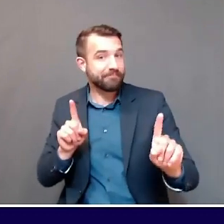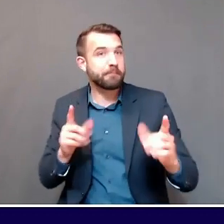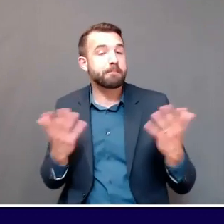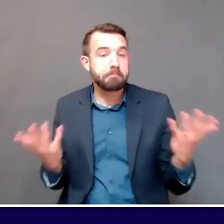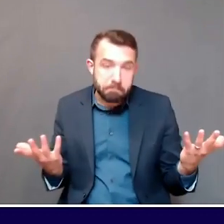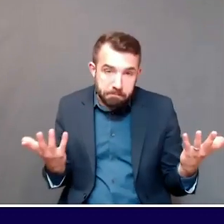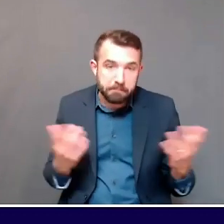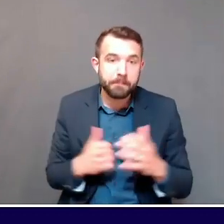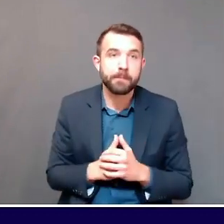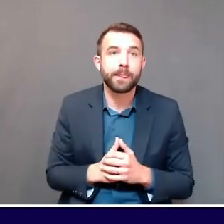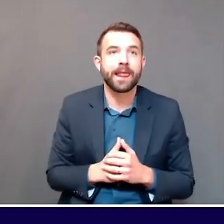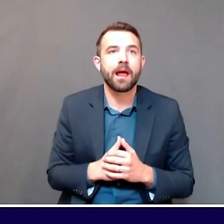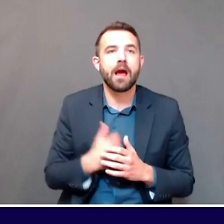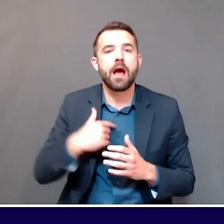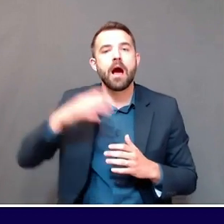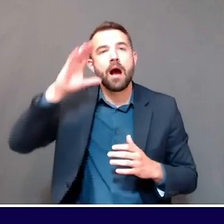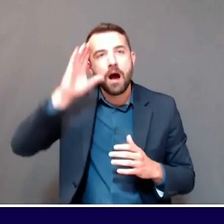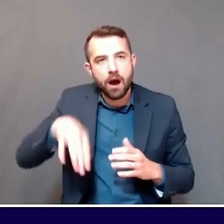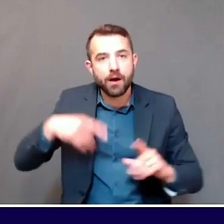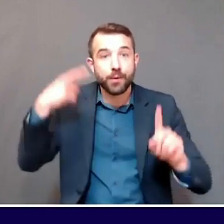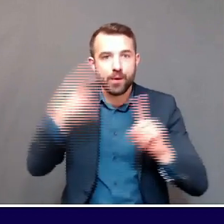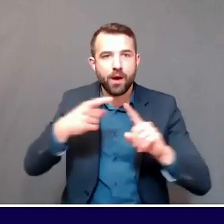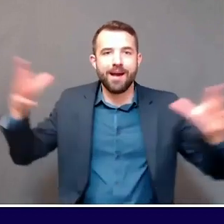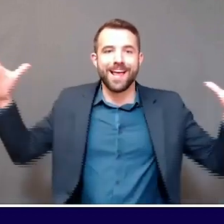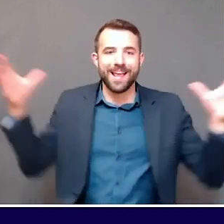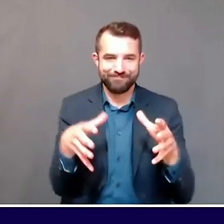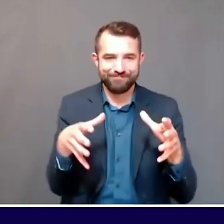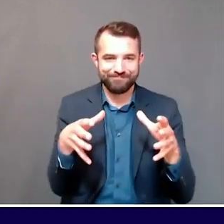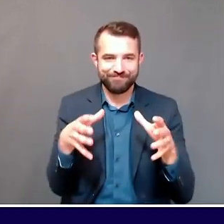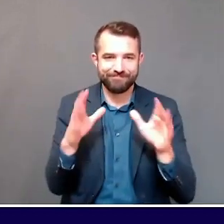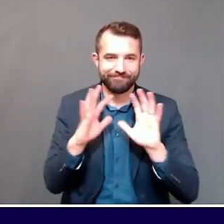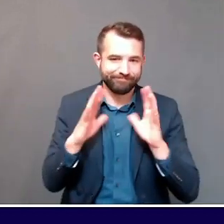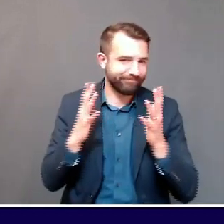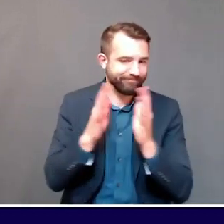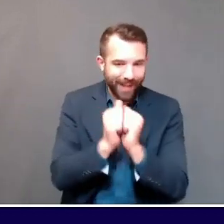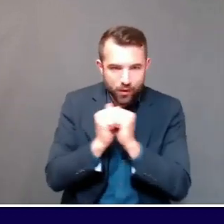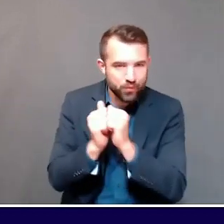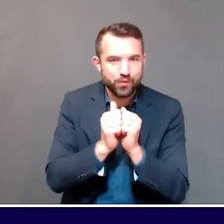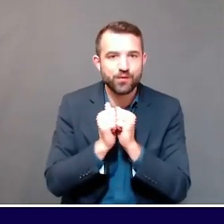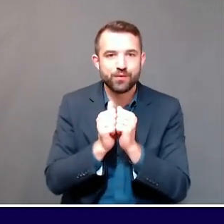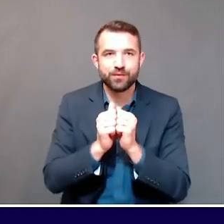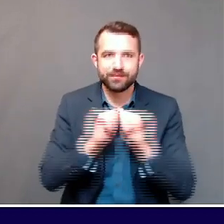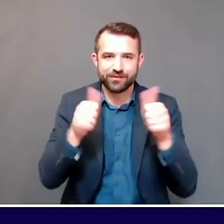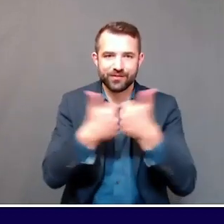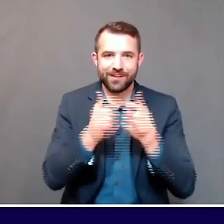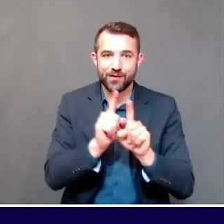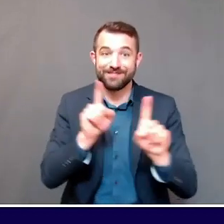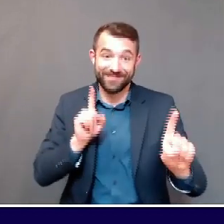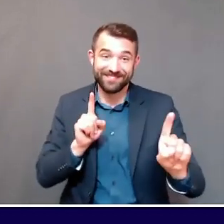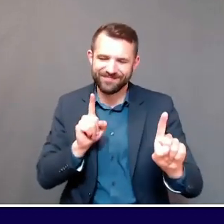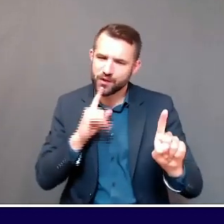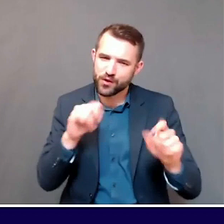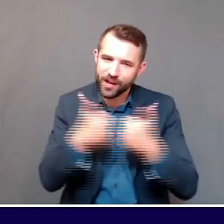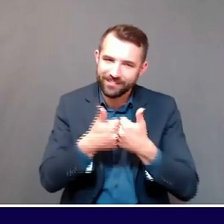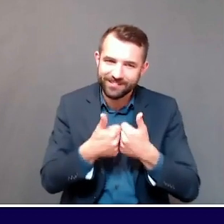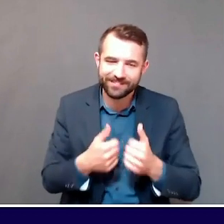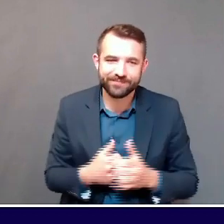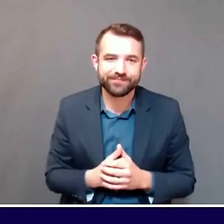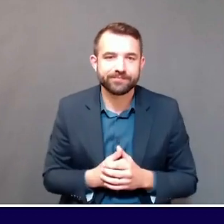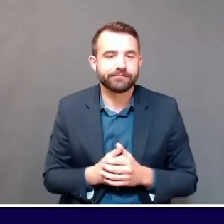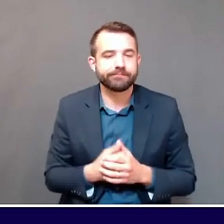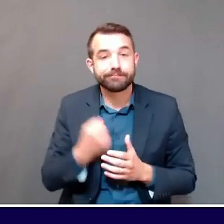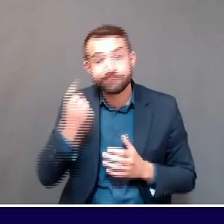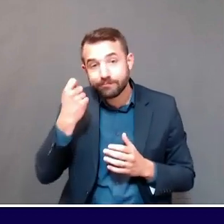of people in a small space, it's difficult to space out. But as I always have asked, I